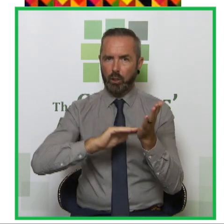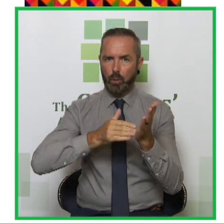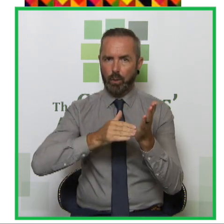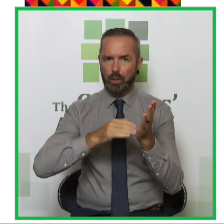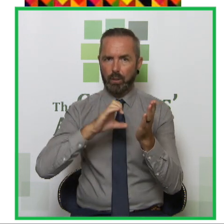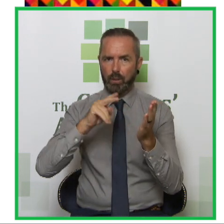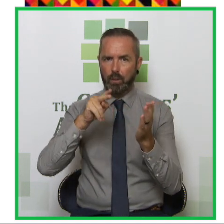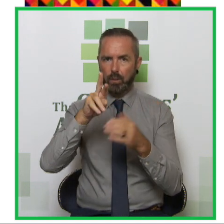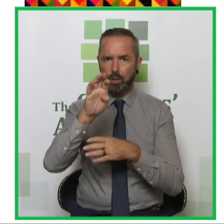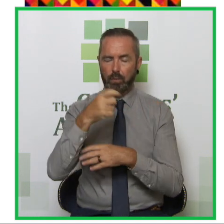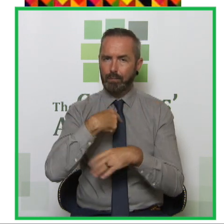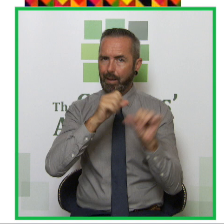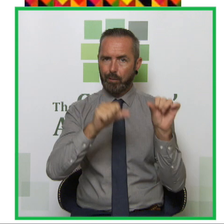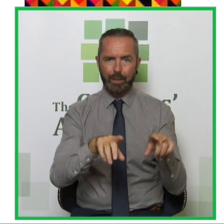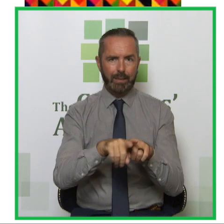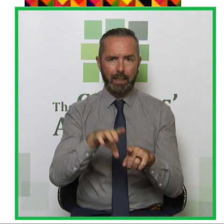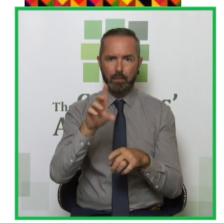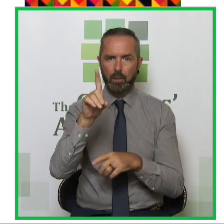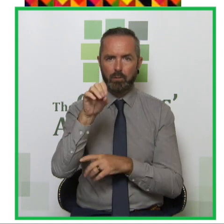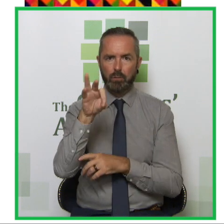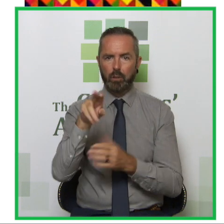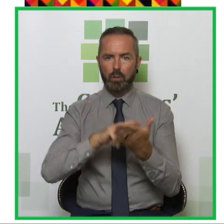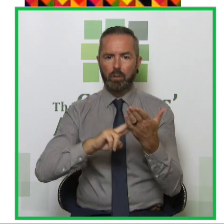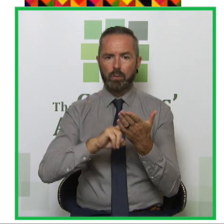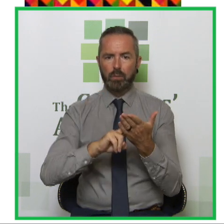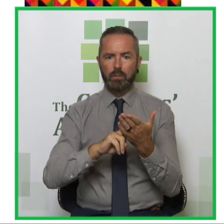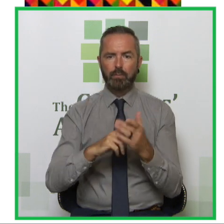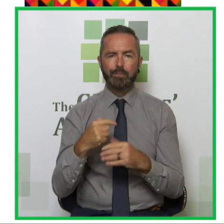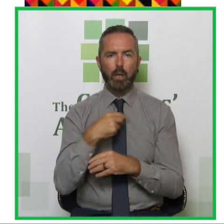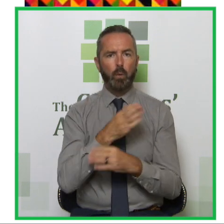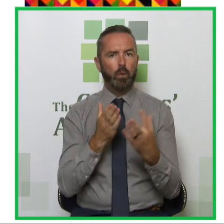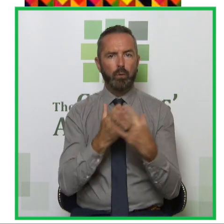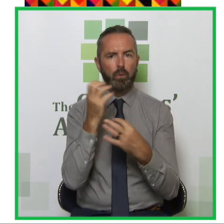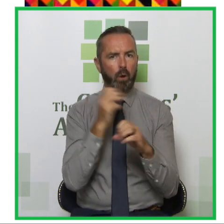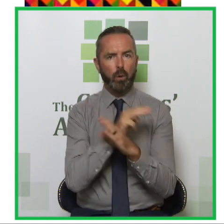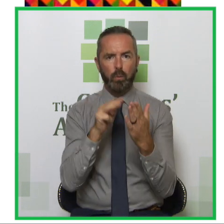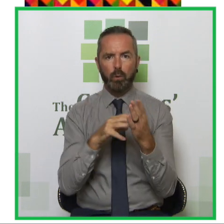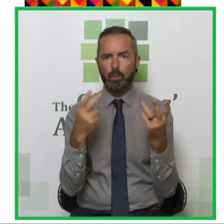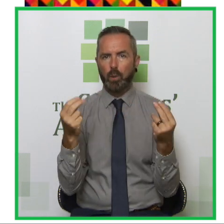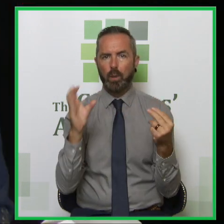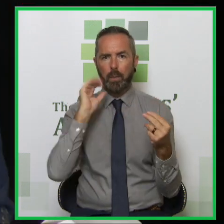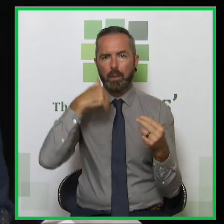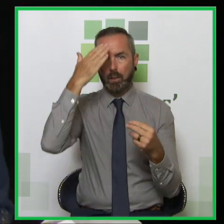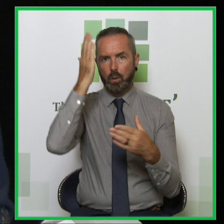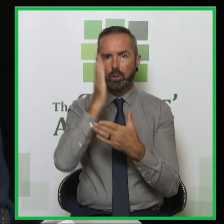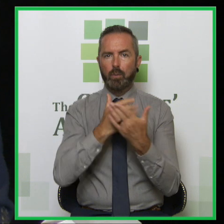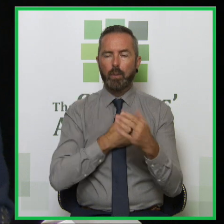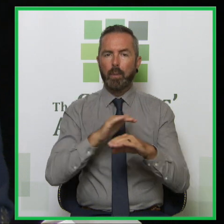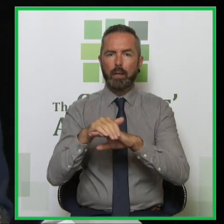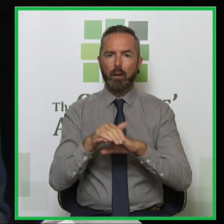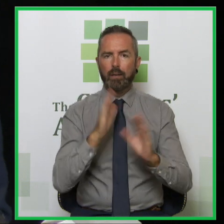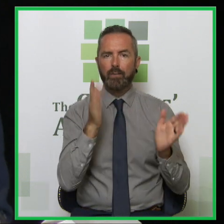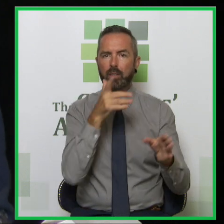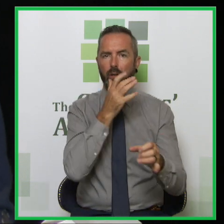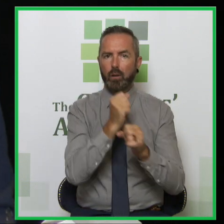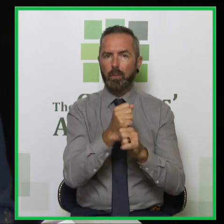and this is also true for drug use. I'm not going to go through all these programs because I know some of my colleagues already have touched